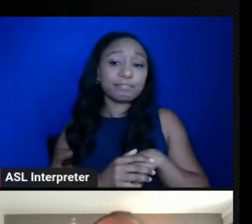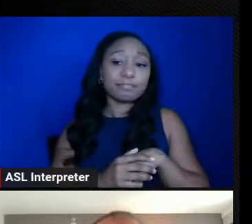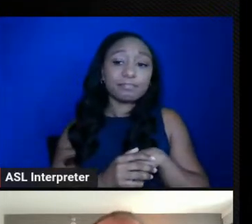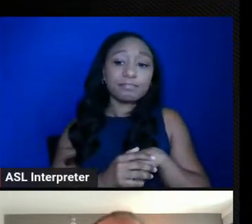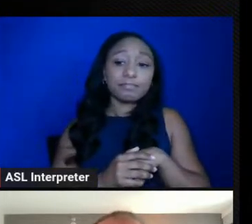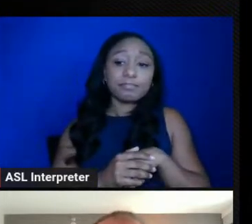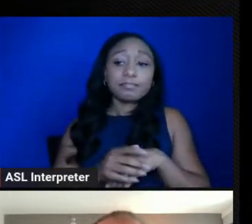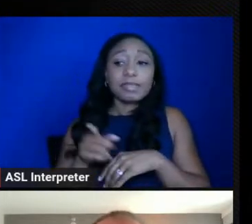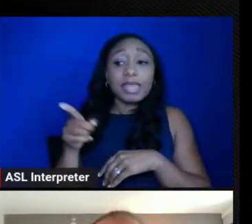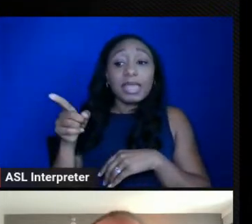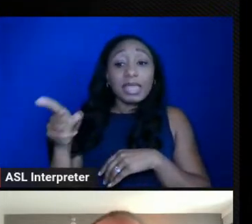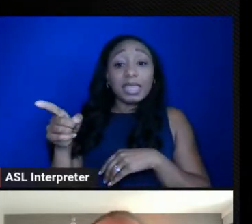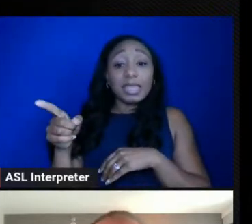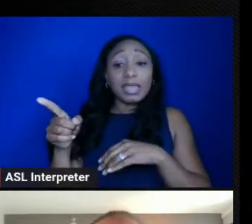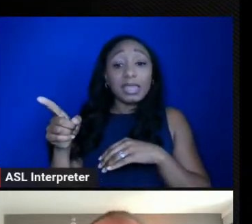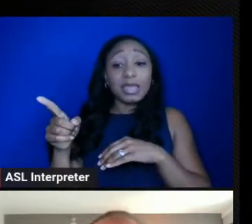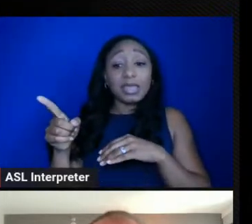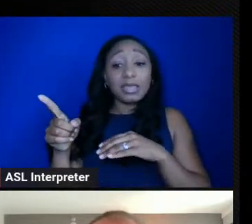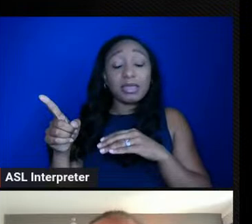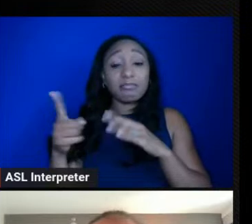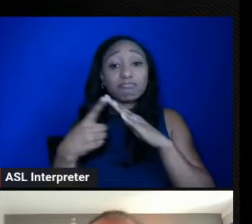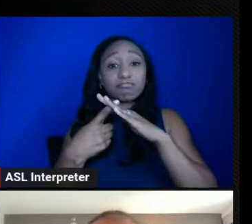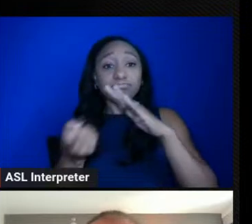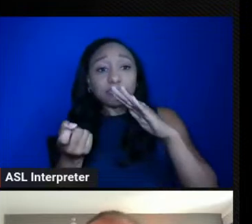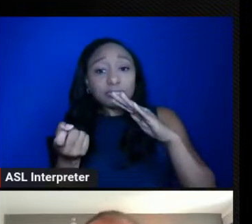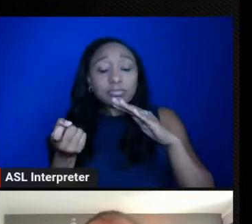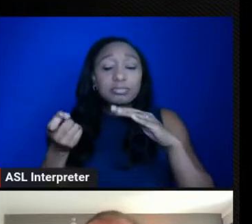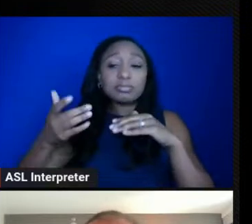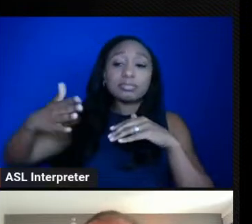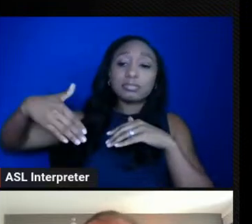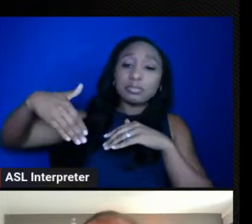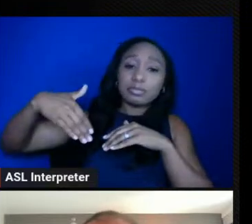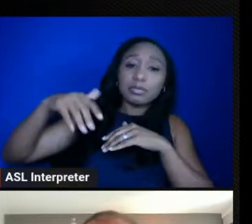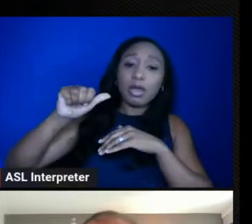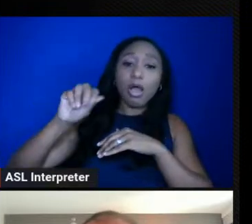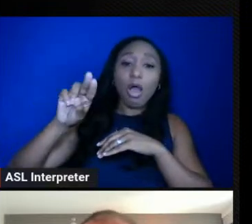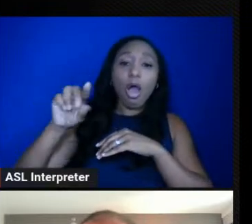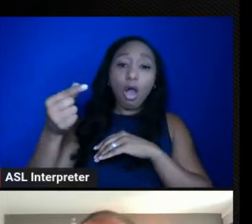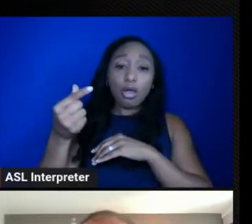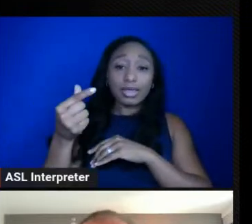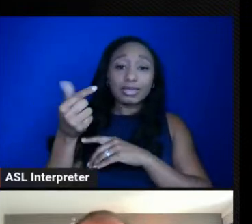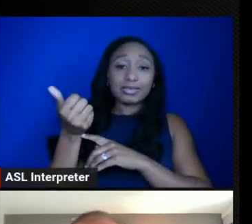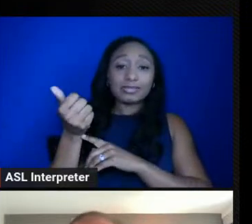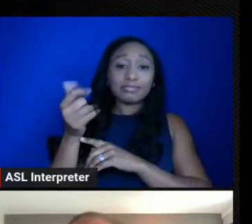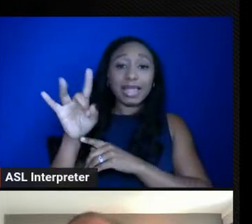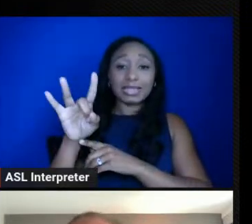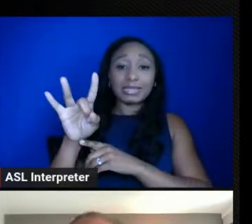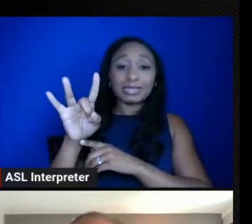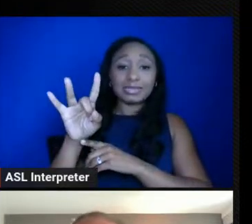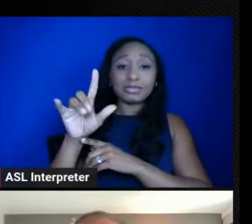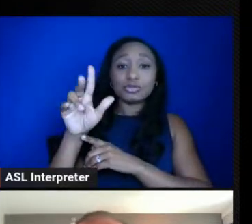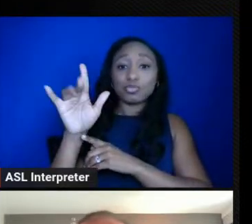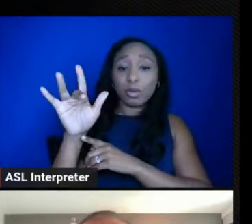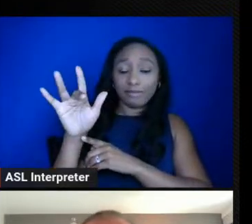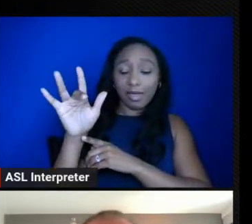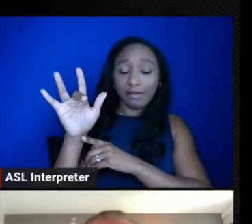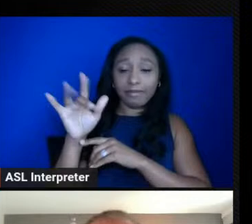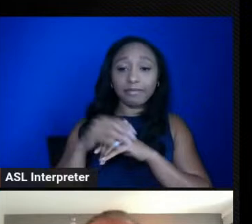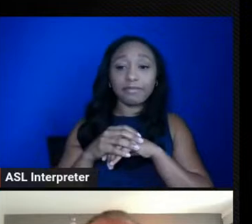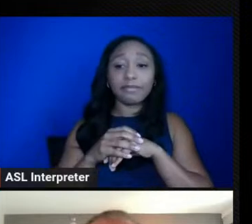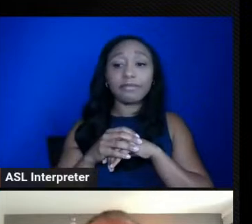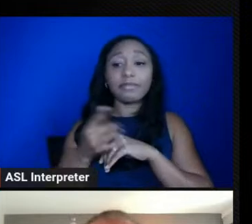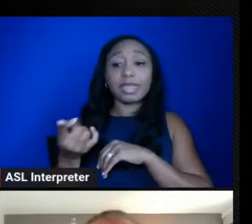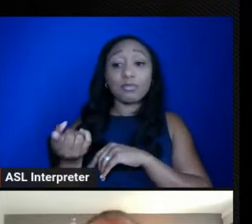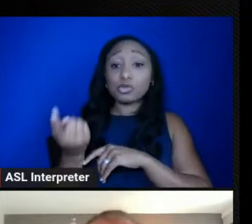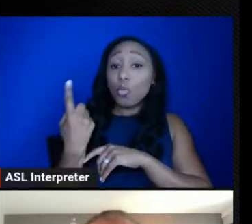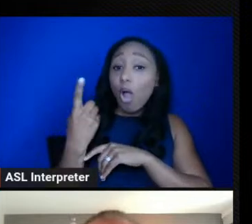Cornelius disappeared in late August 1825. He was one of dozens of